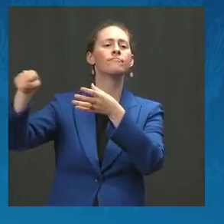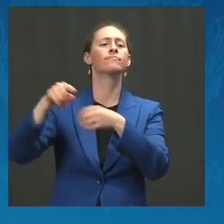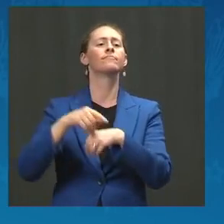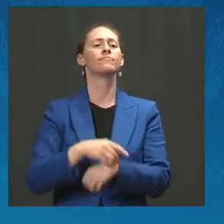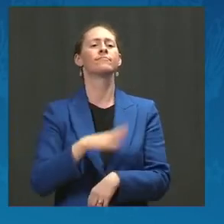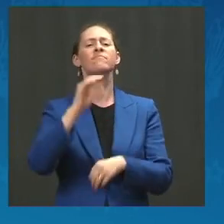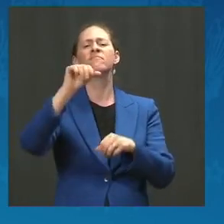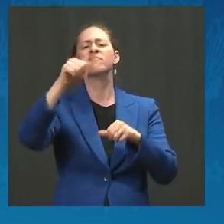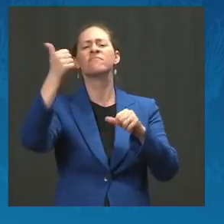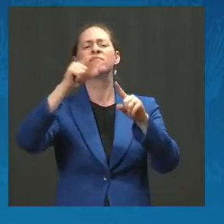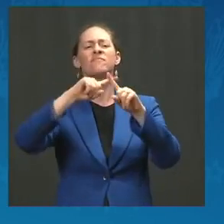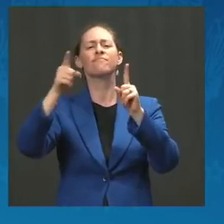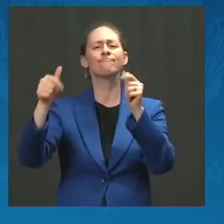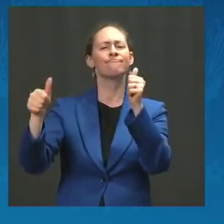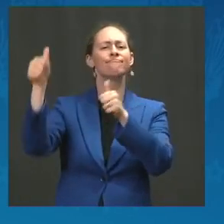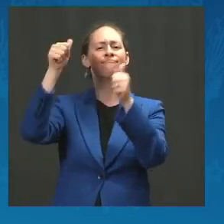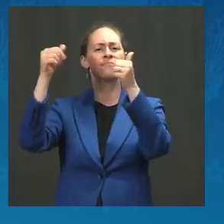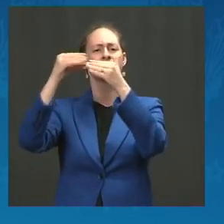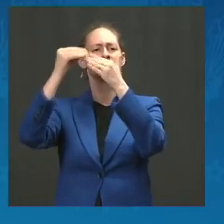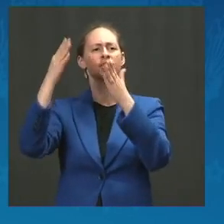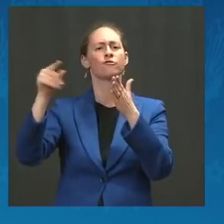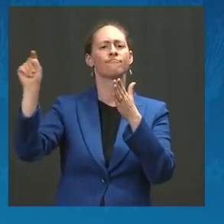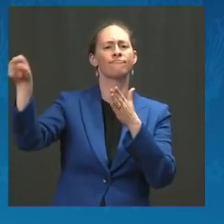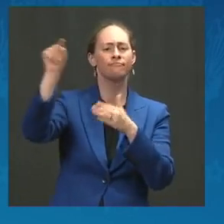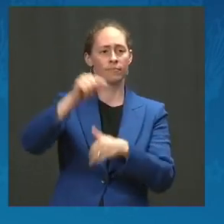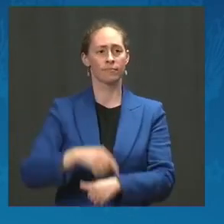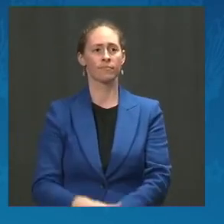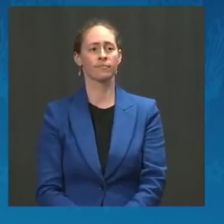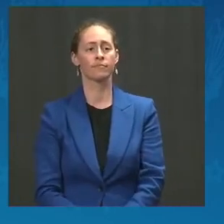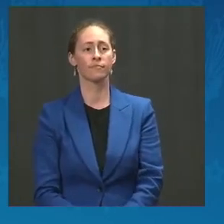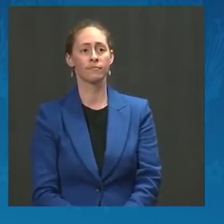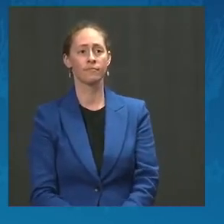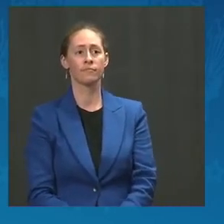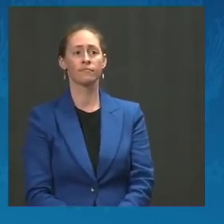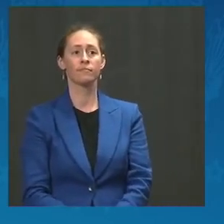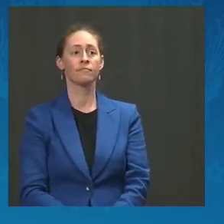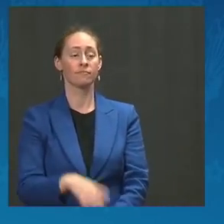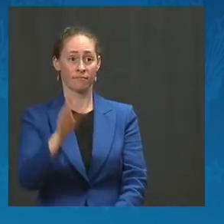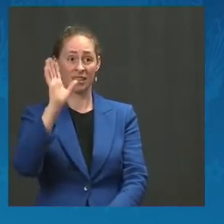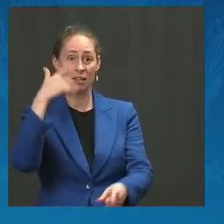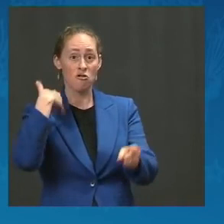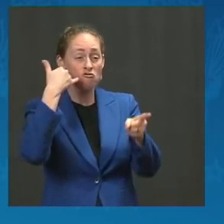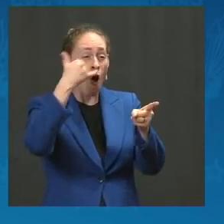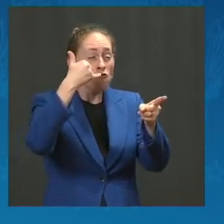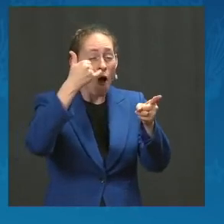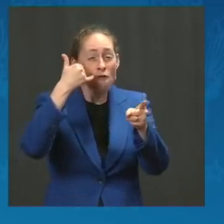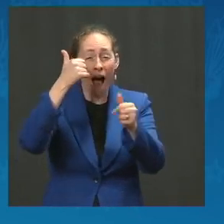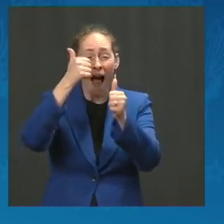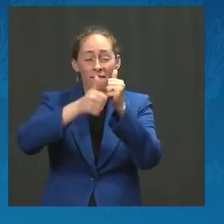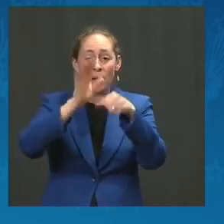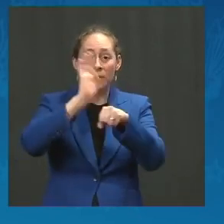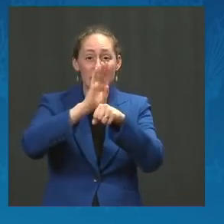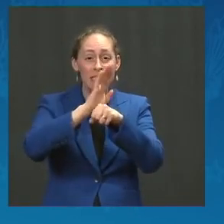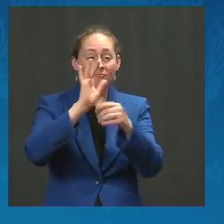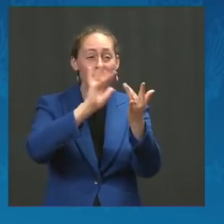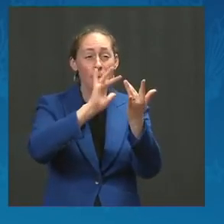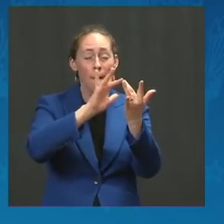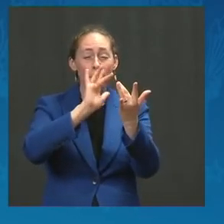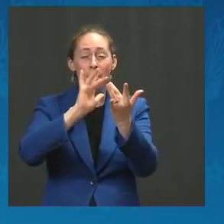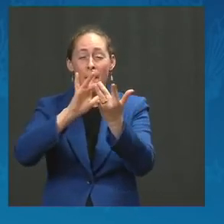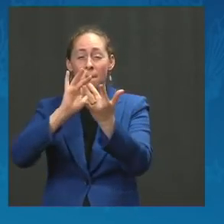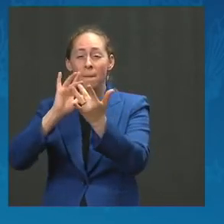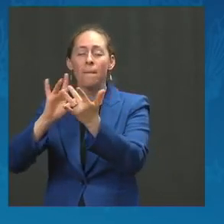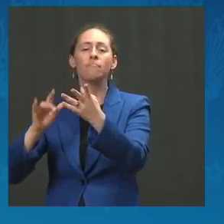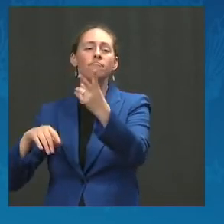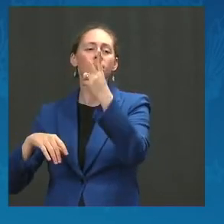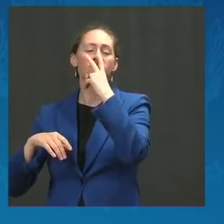every, business in the country to come to Washington or go on? I have made the case repeatedly. I doubt whether there's a single